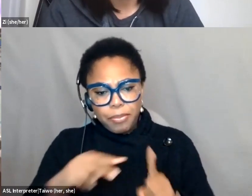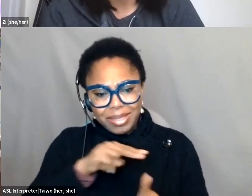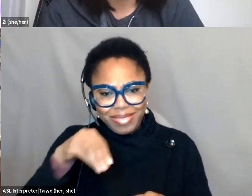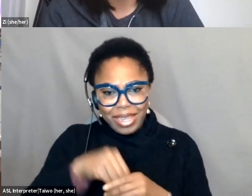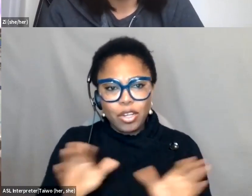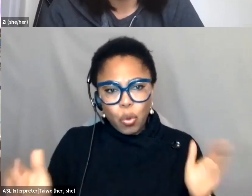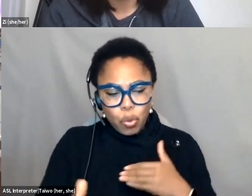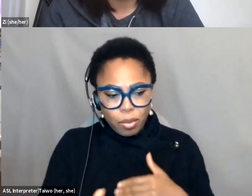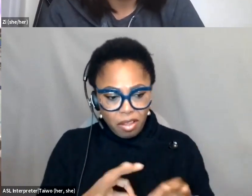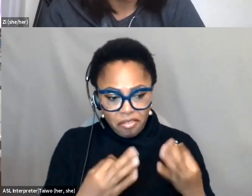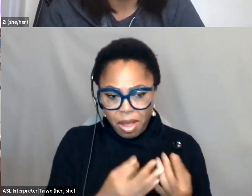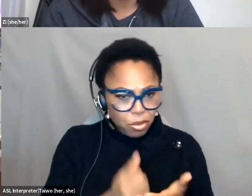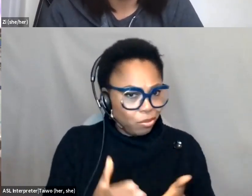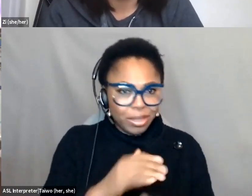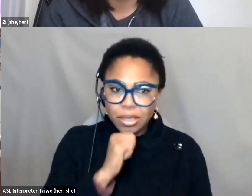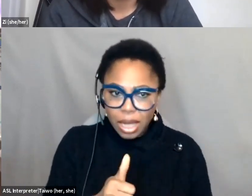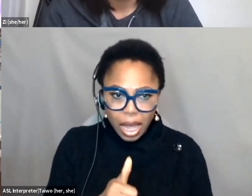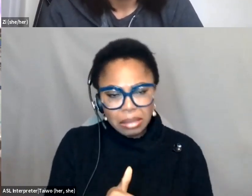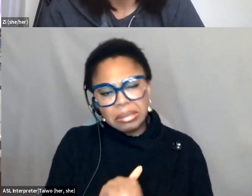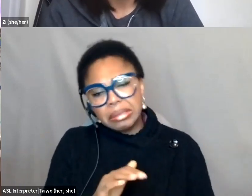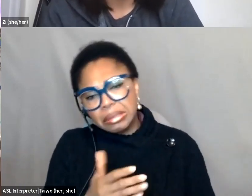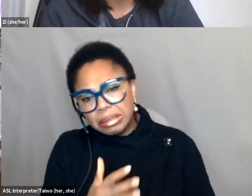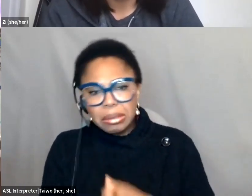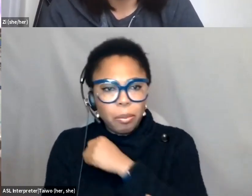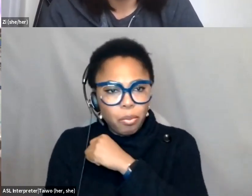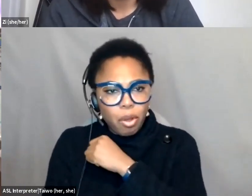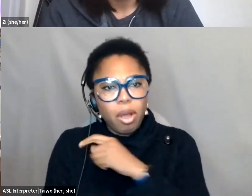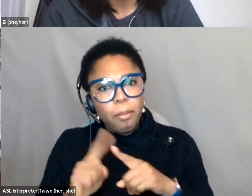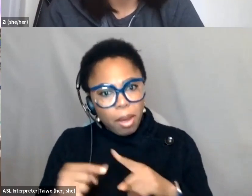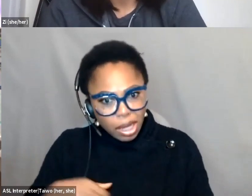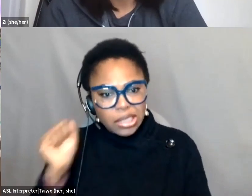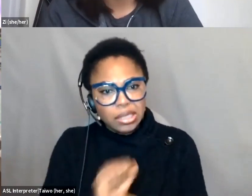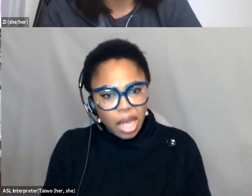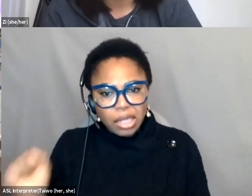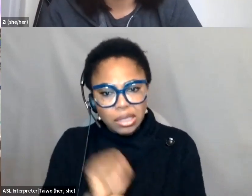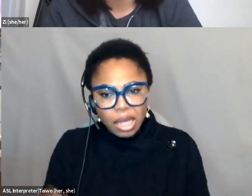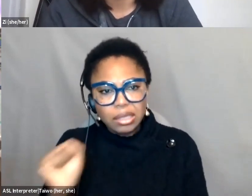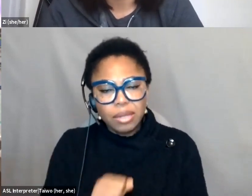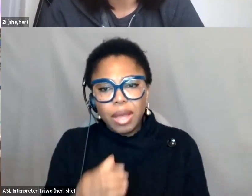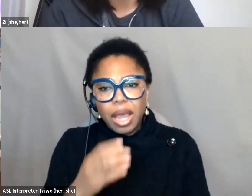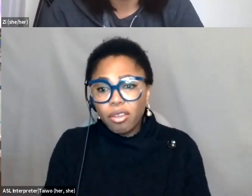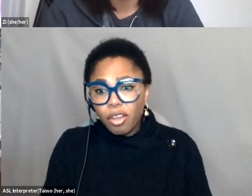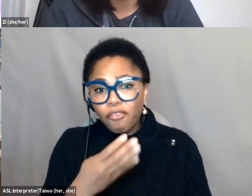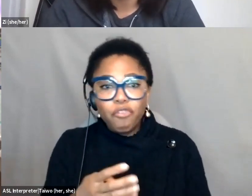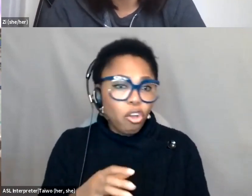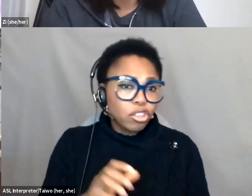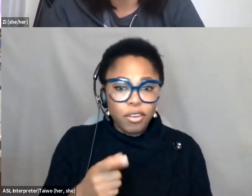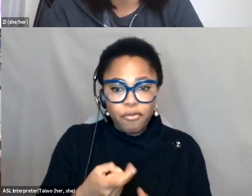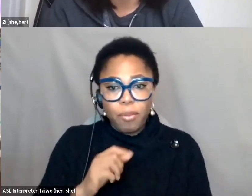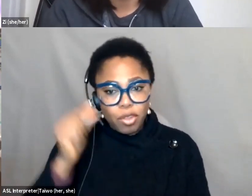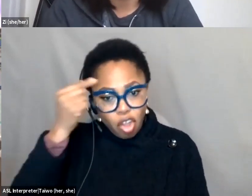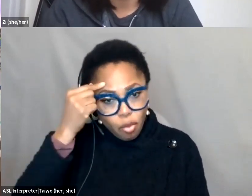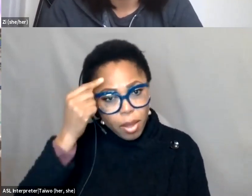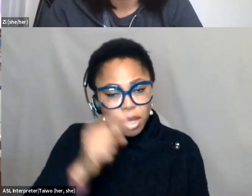My family is not rich, maybe kind of poor, but I worked hard. I got a full scholarship from my government to come to